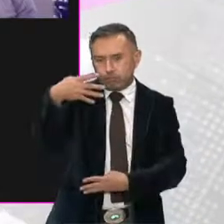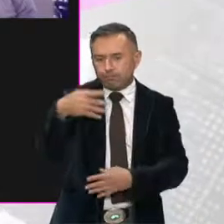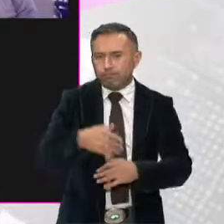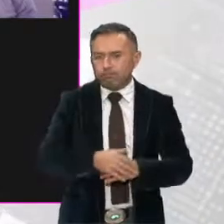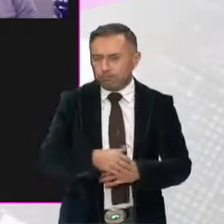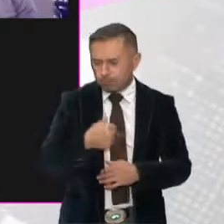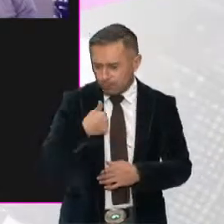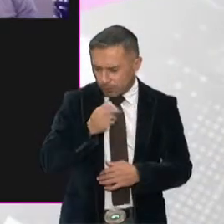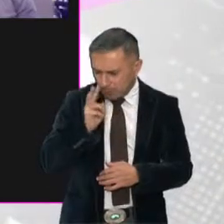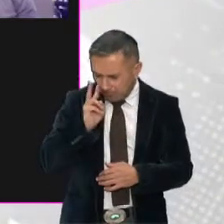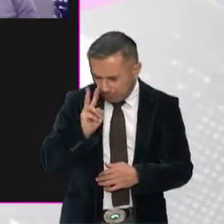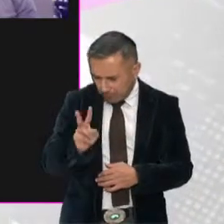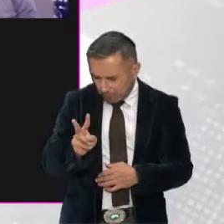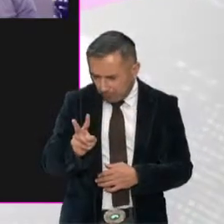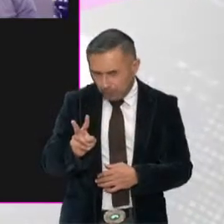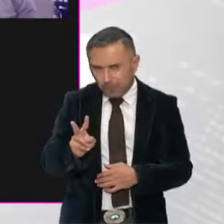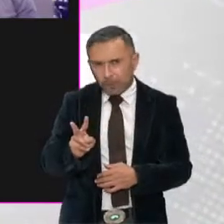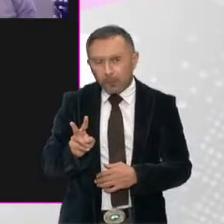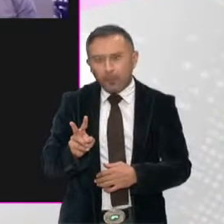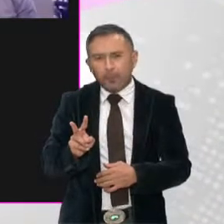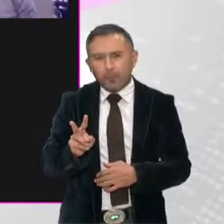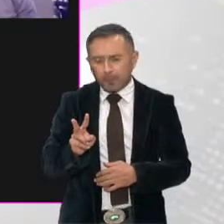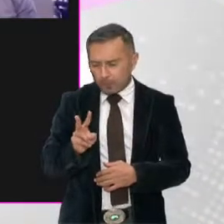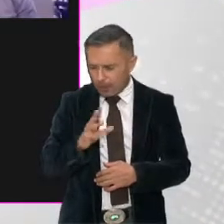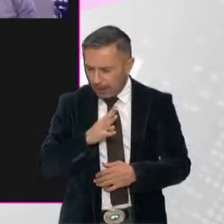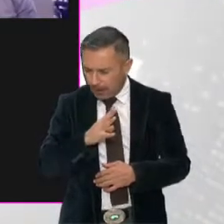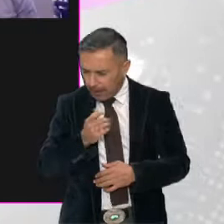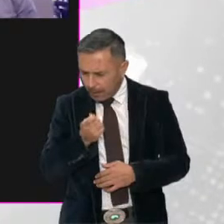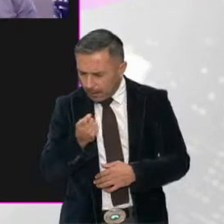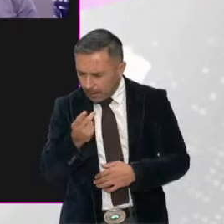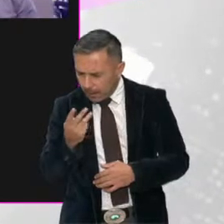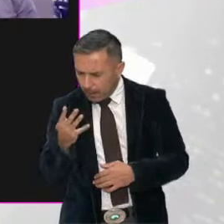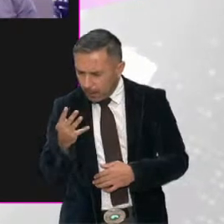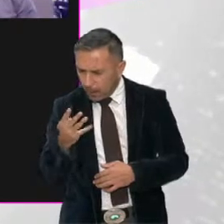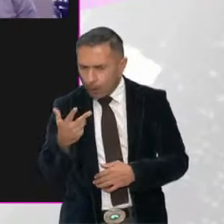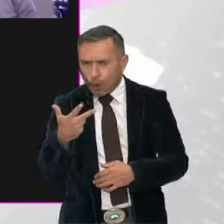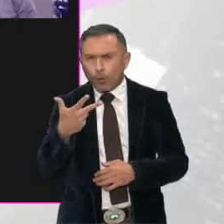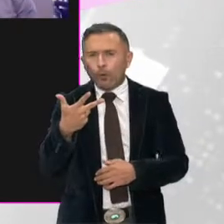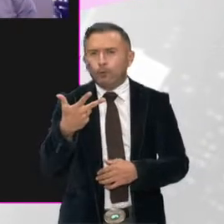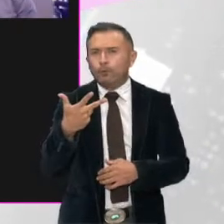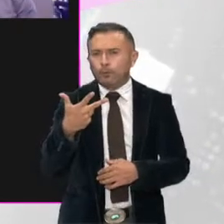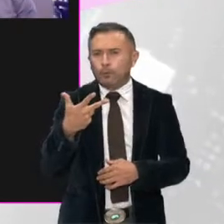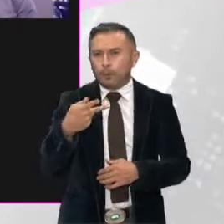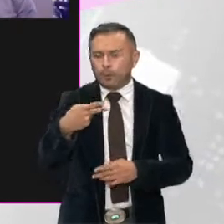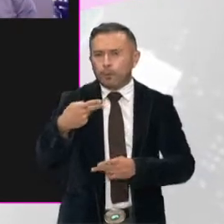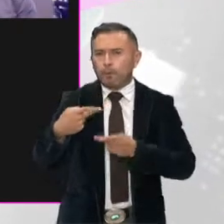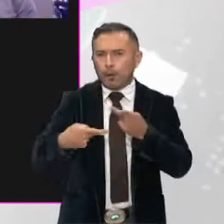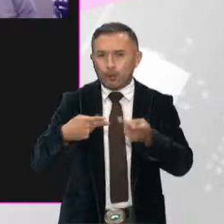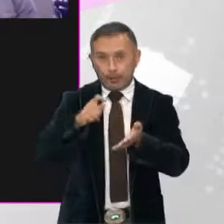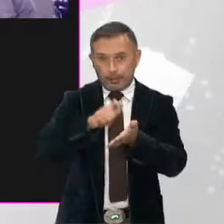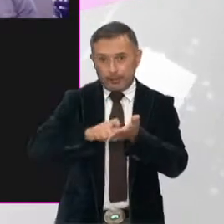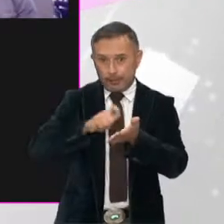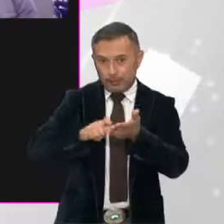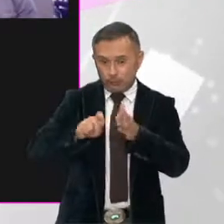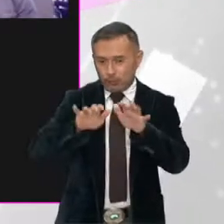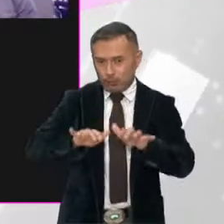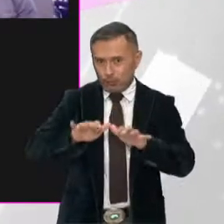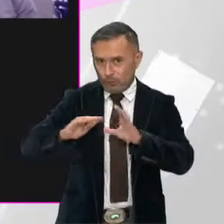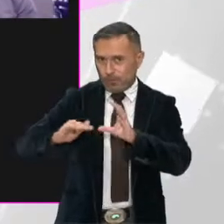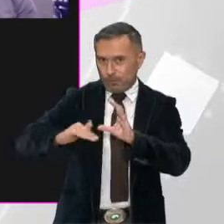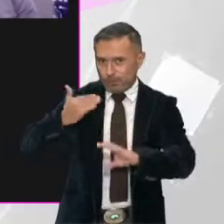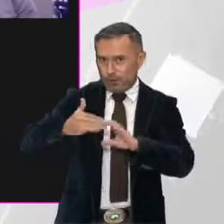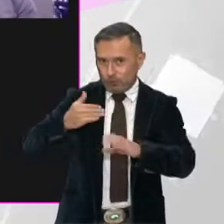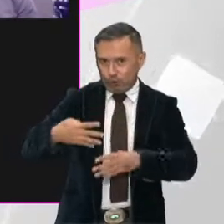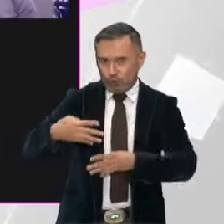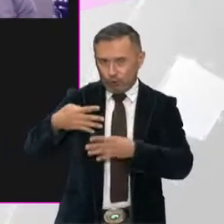So I see that we have 8 questions